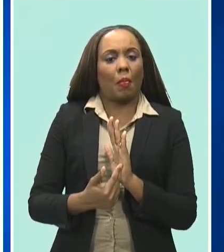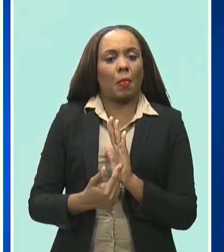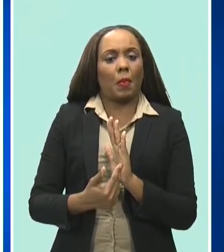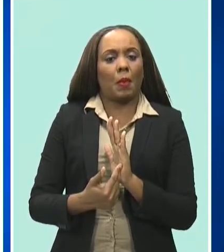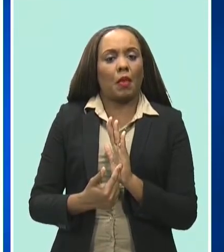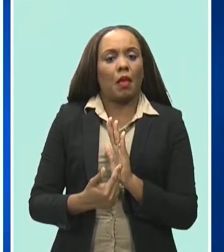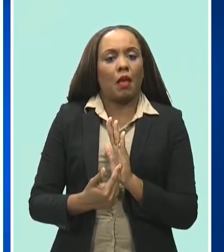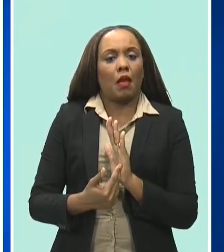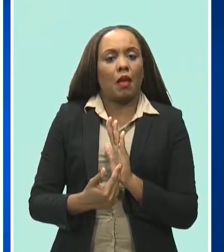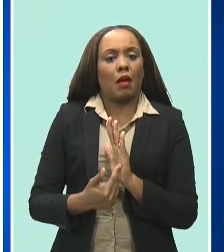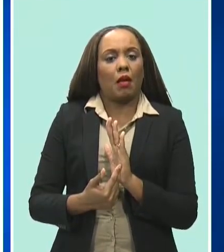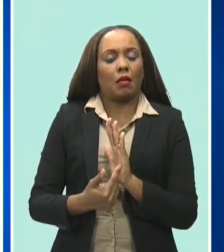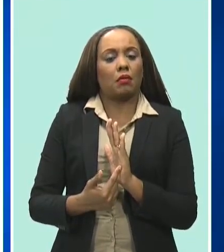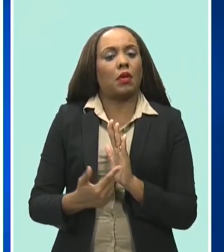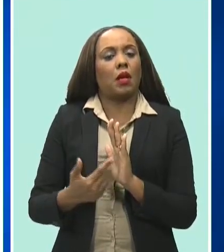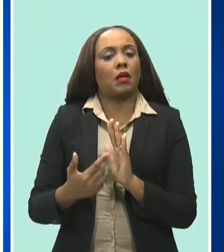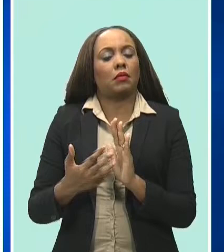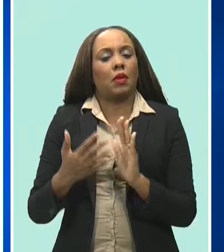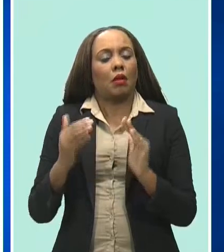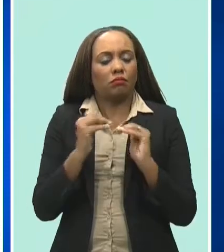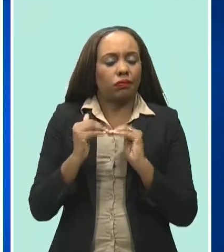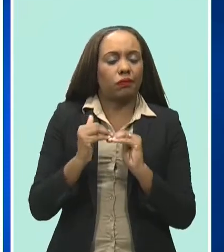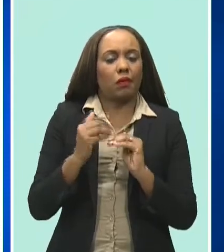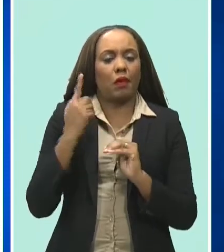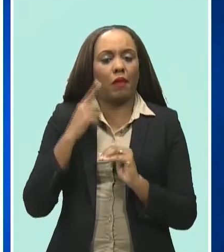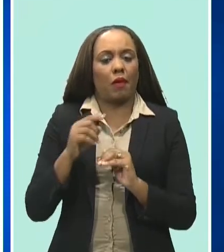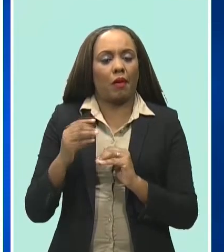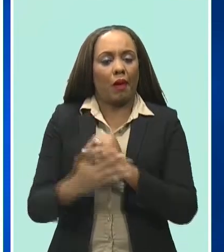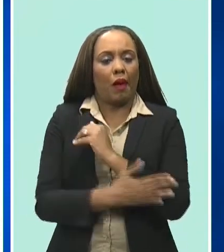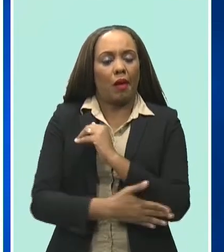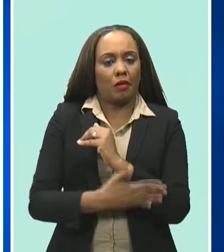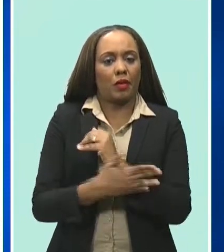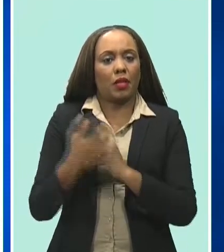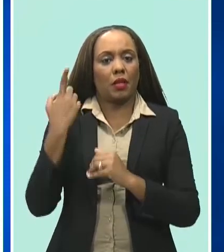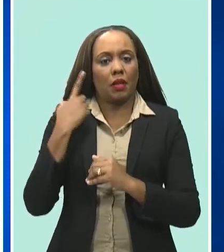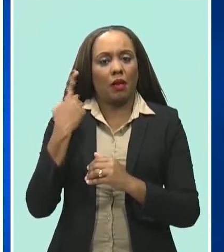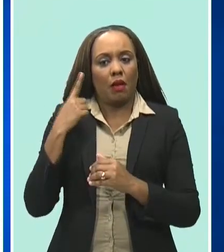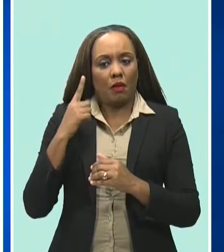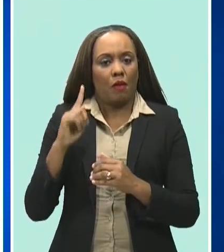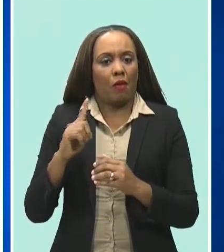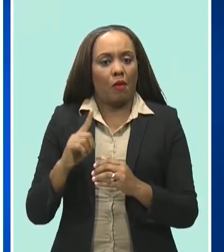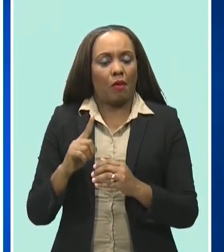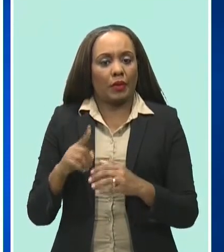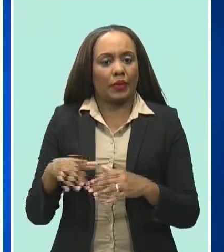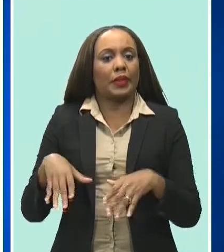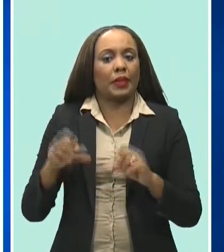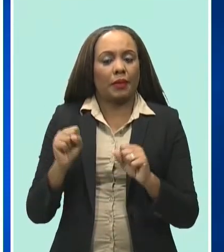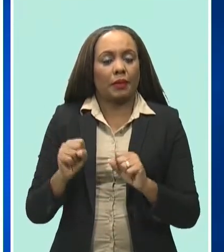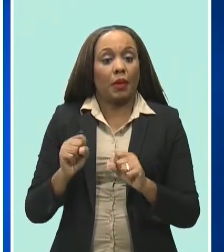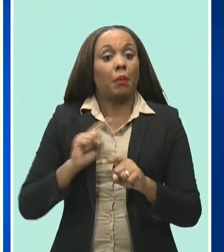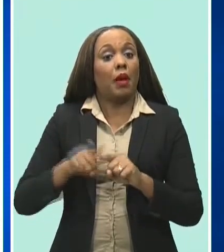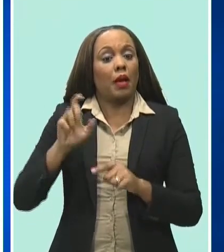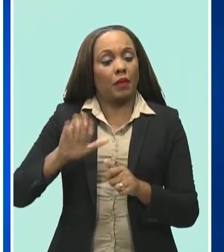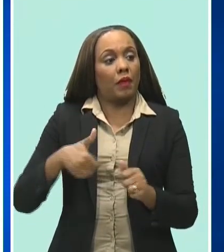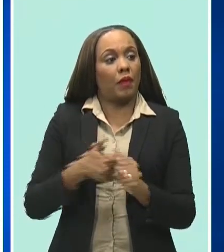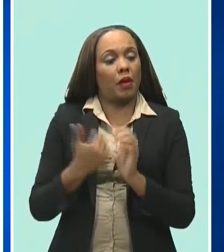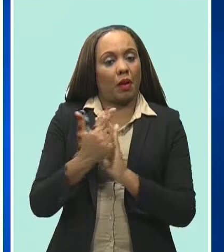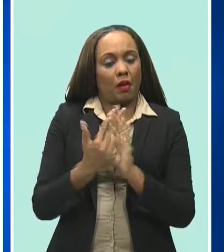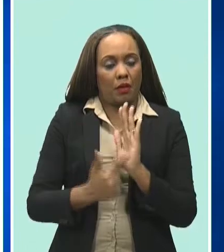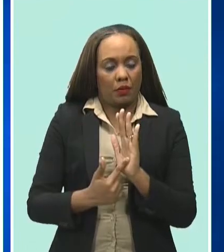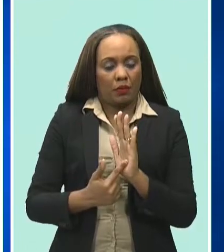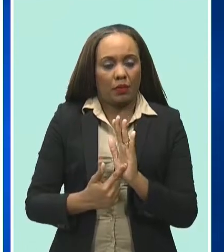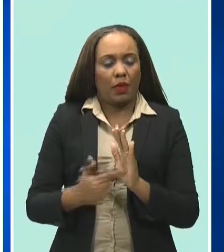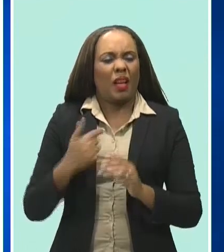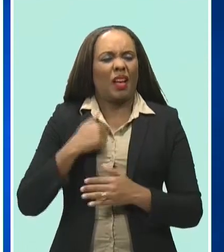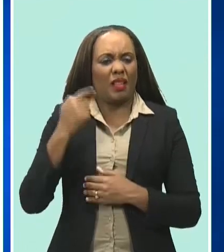pursue as long as it remains within the law. And that is the position that I think that we